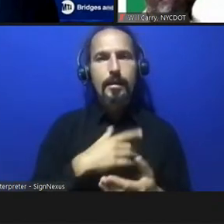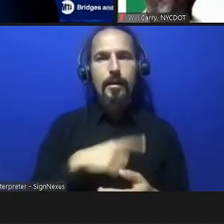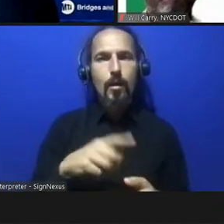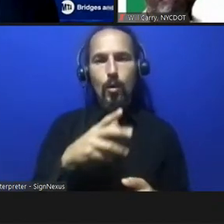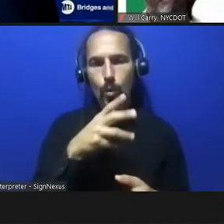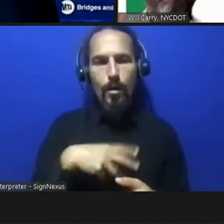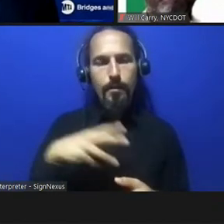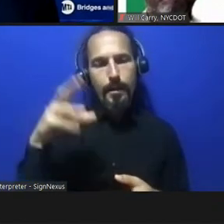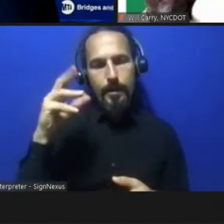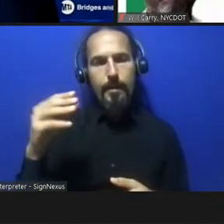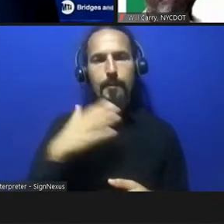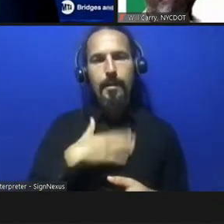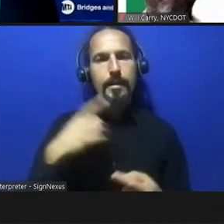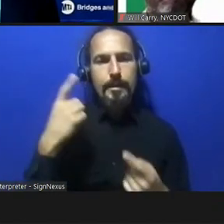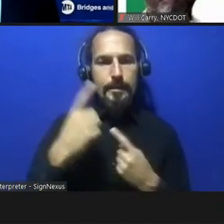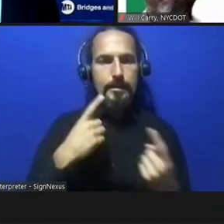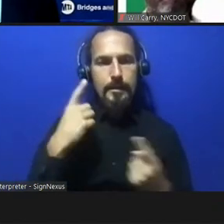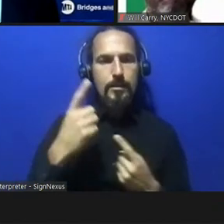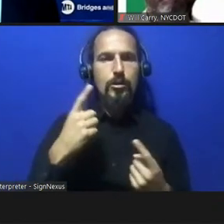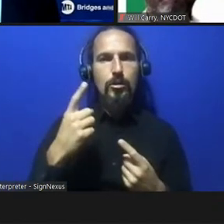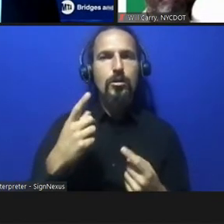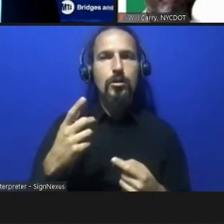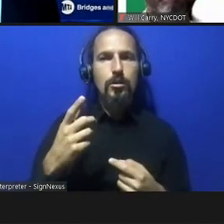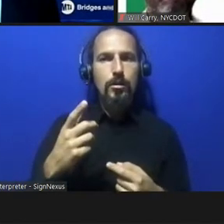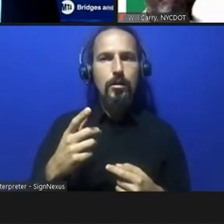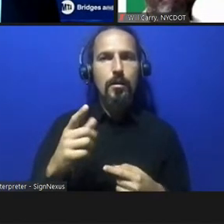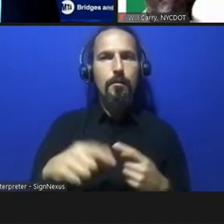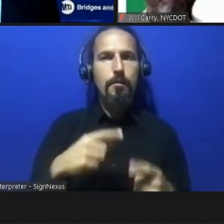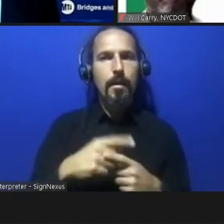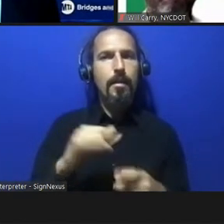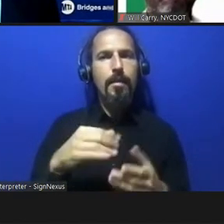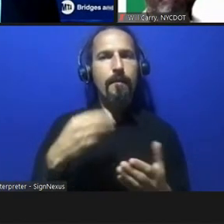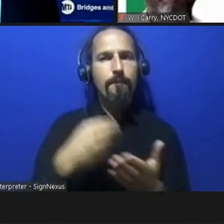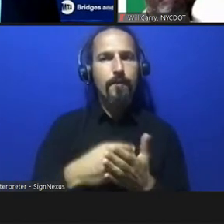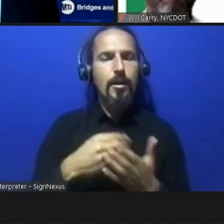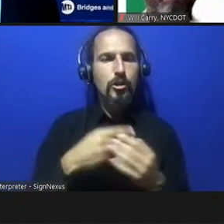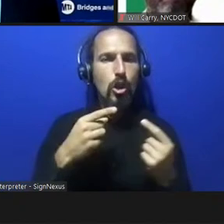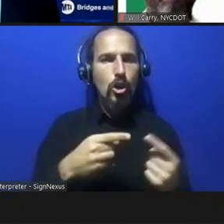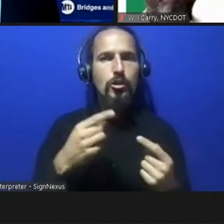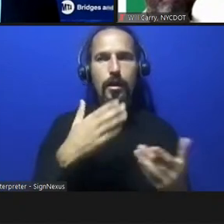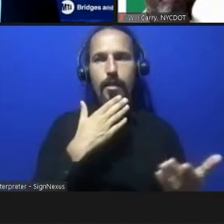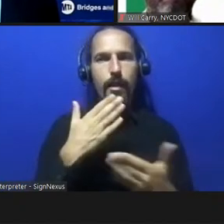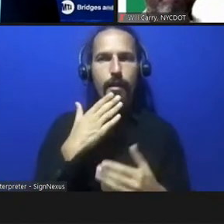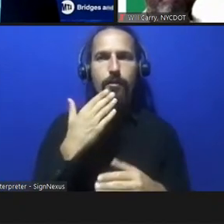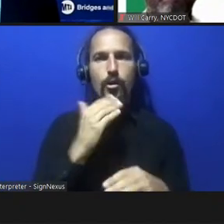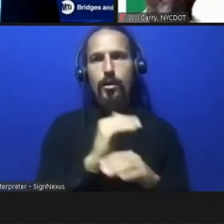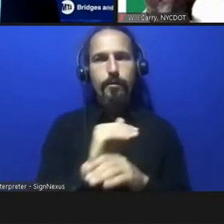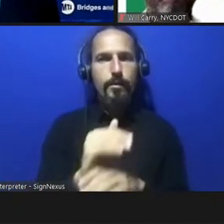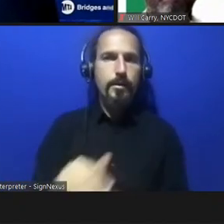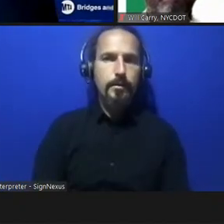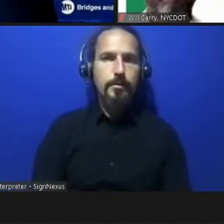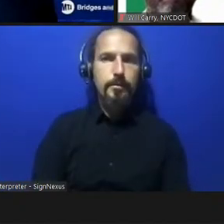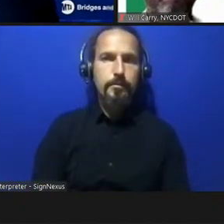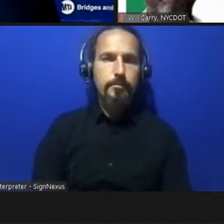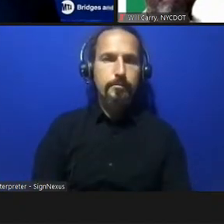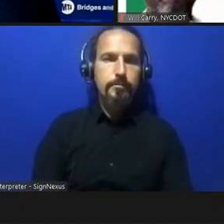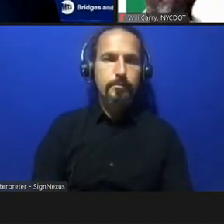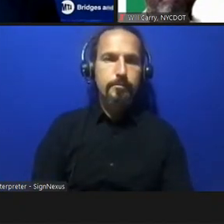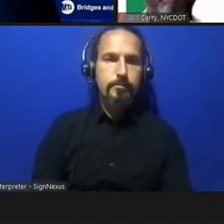men take into consideration conclude hardship thank you so much and have a good evening thank you